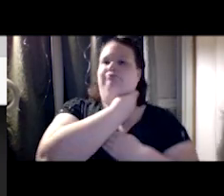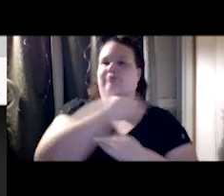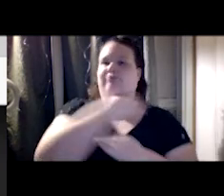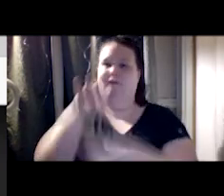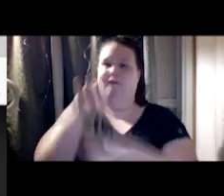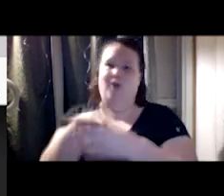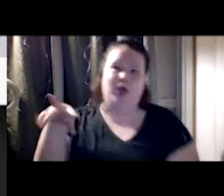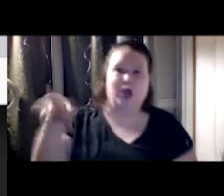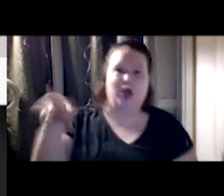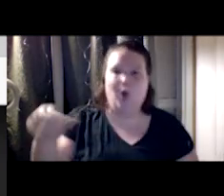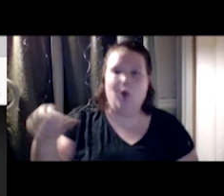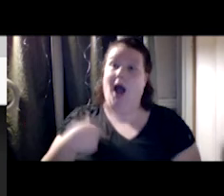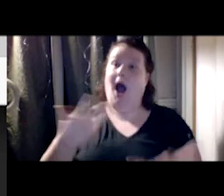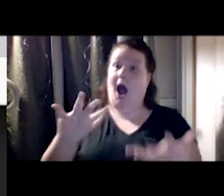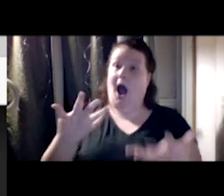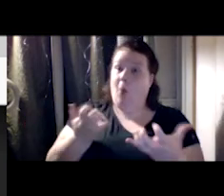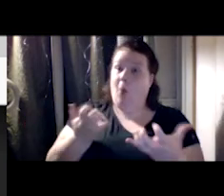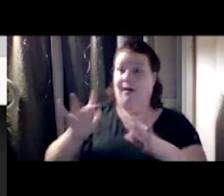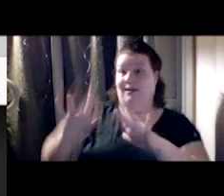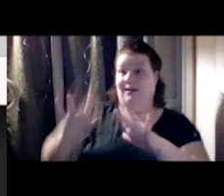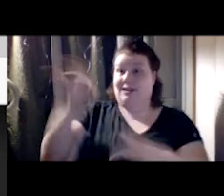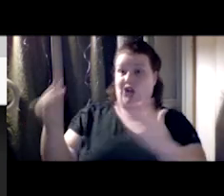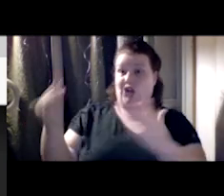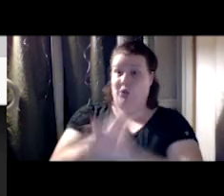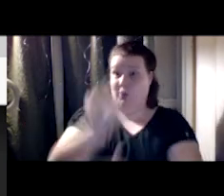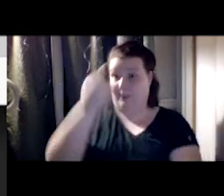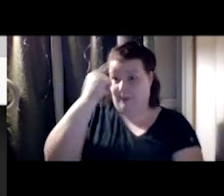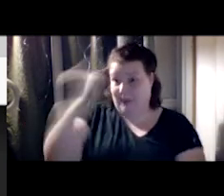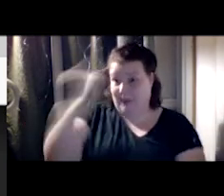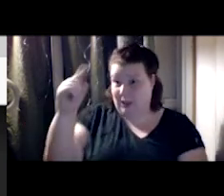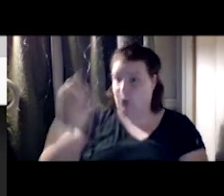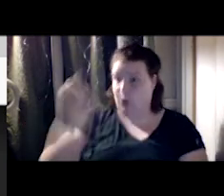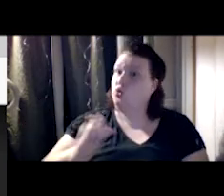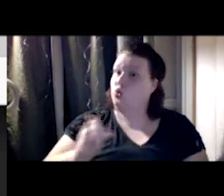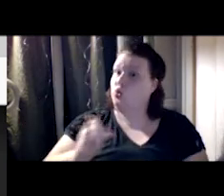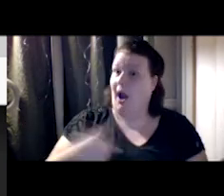I want the shiny new penny too. Just